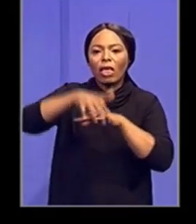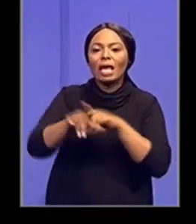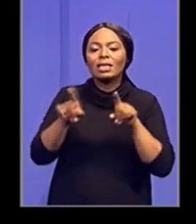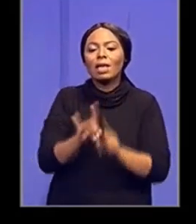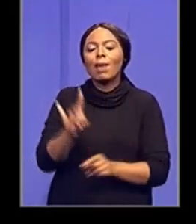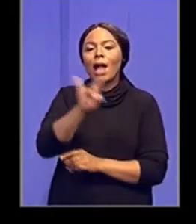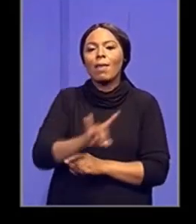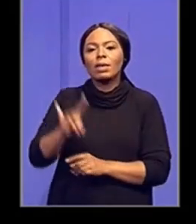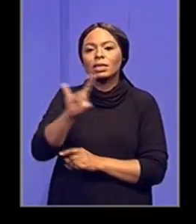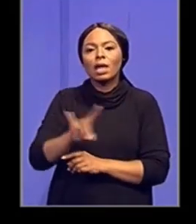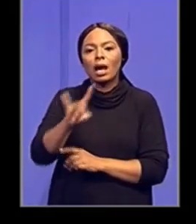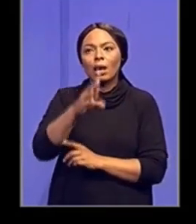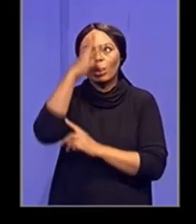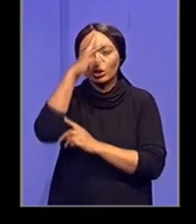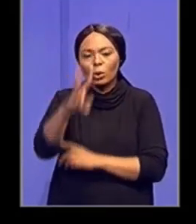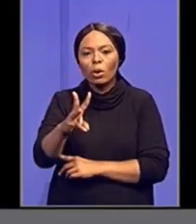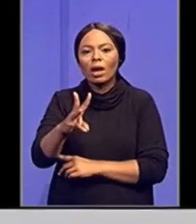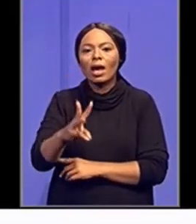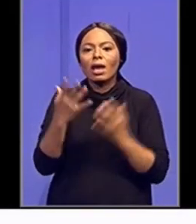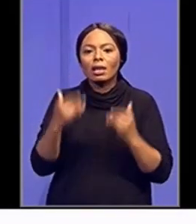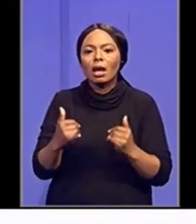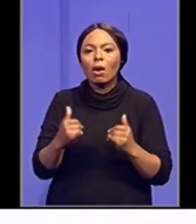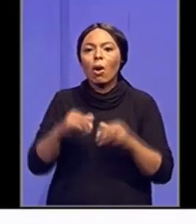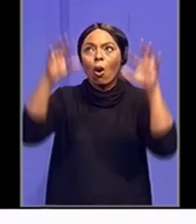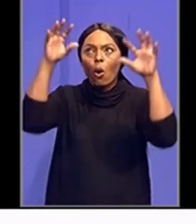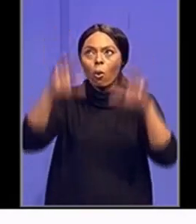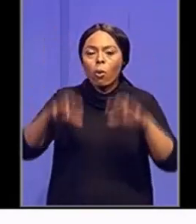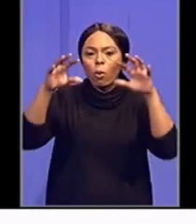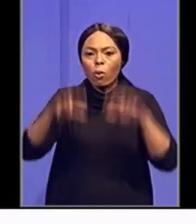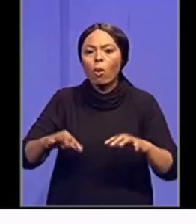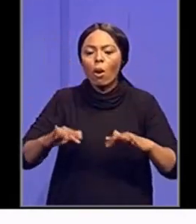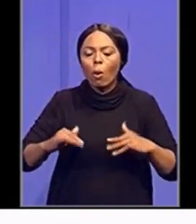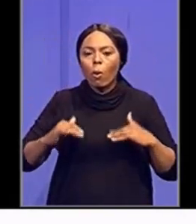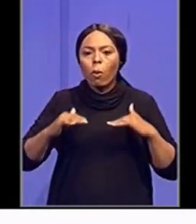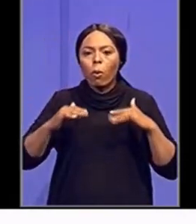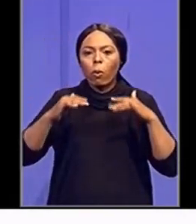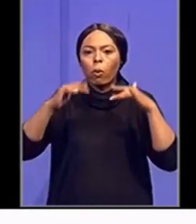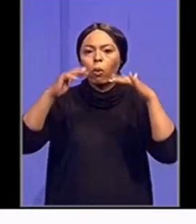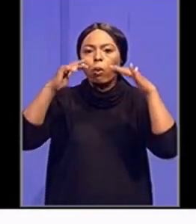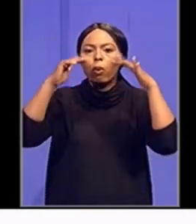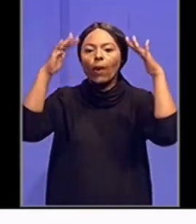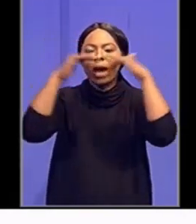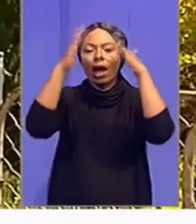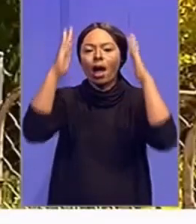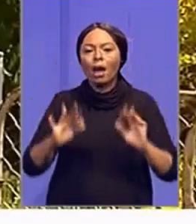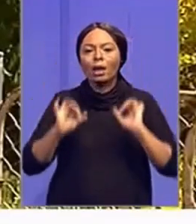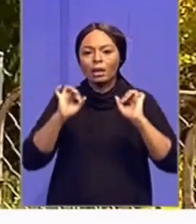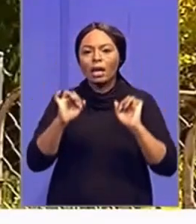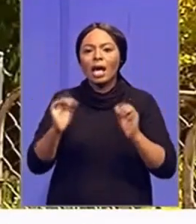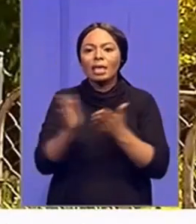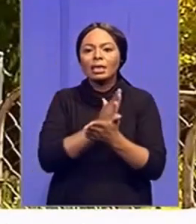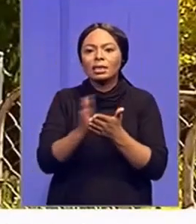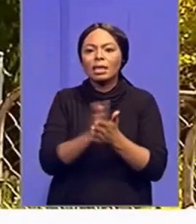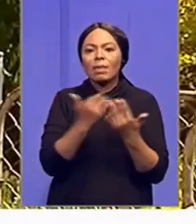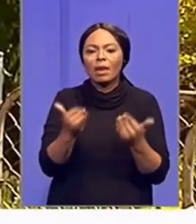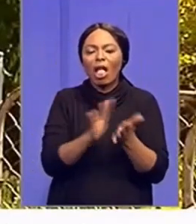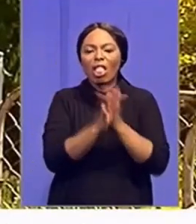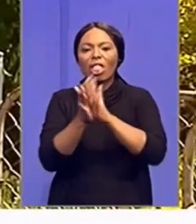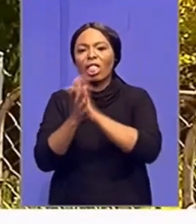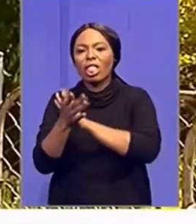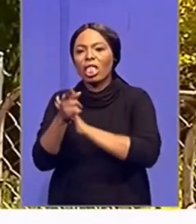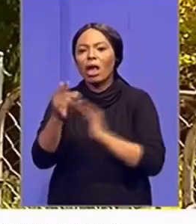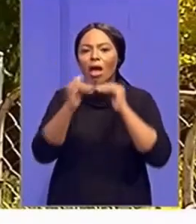a rwaletse fa a mangwe a go gotswe ke diphefo morago ga dipula tsa mafelo a beke e fetileng. A tlala ka mo jarateng a one re